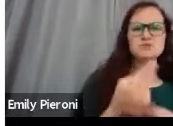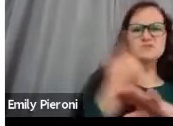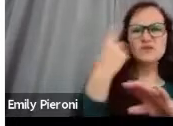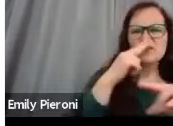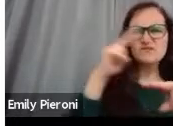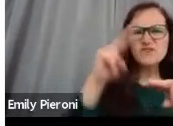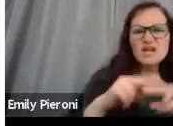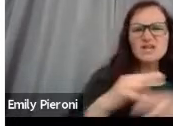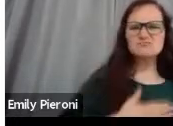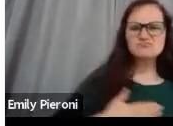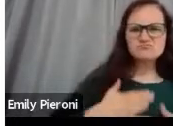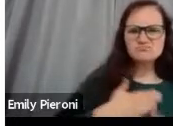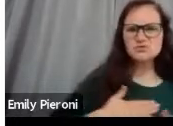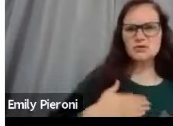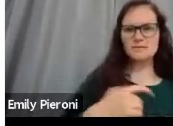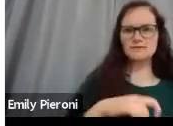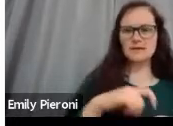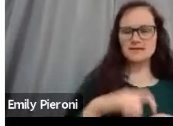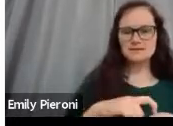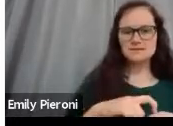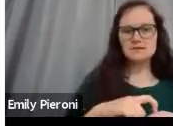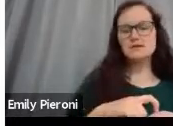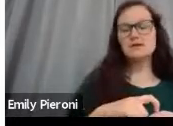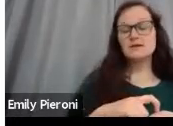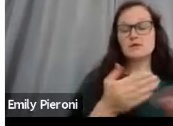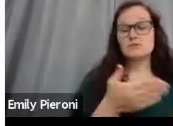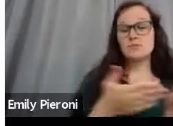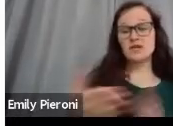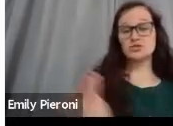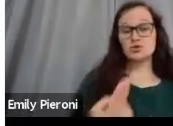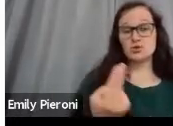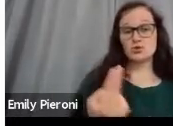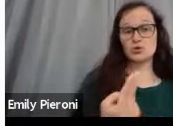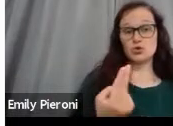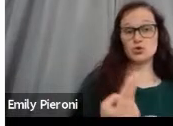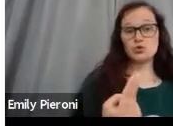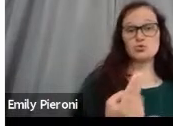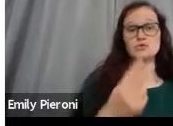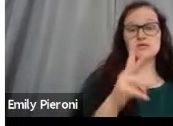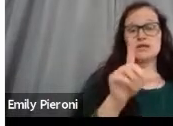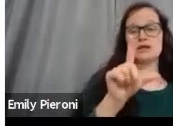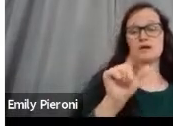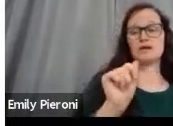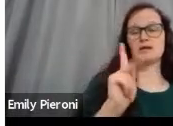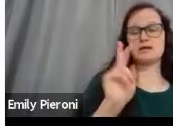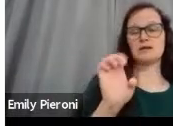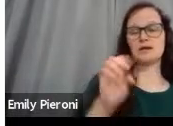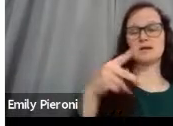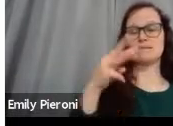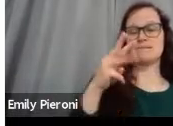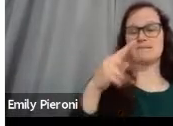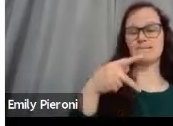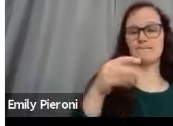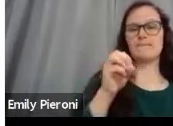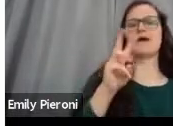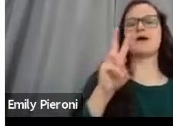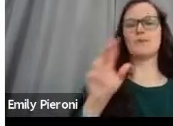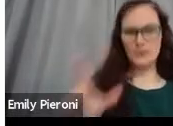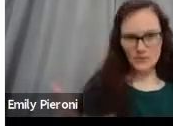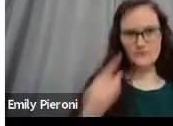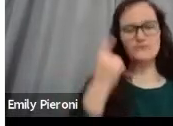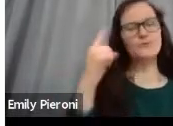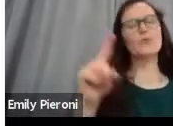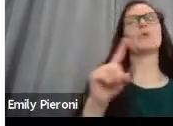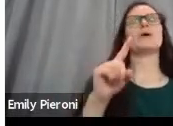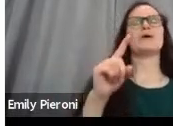There's plans to use Lake Powell water for municipal water supplies in southwestern Utah. And there's a lot that we